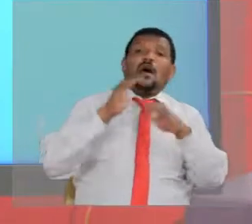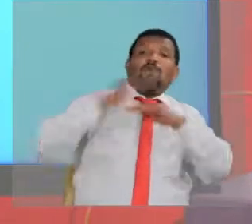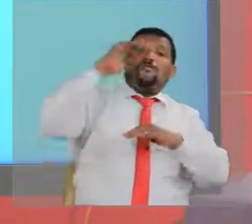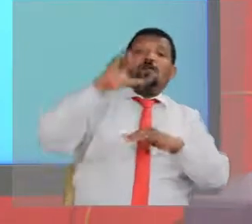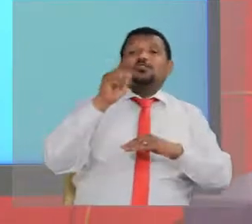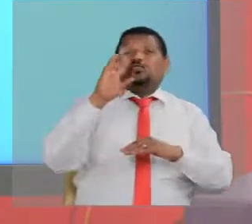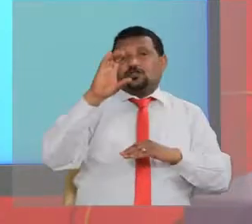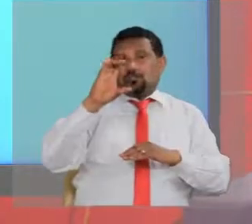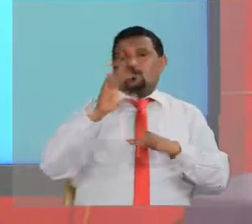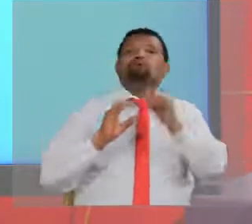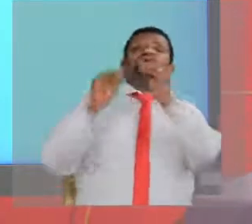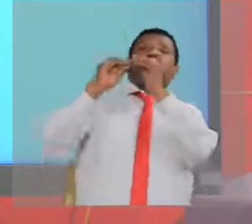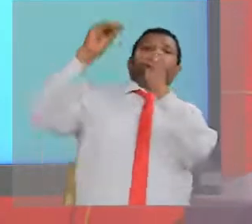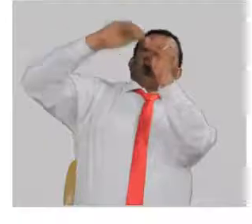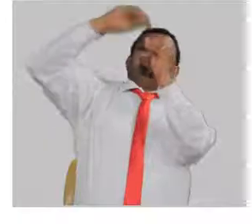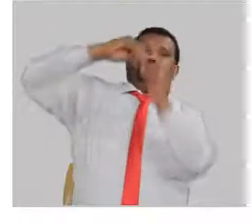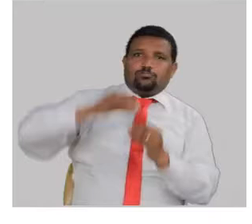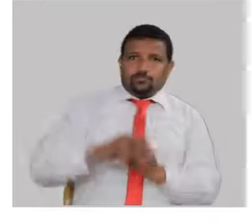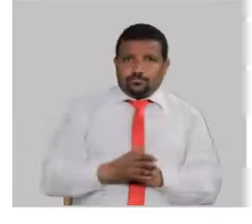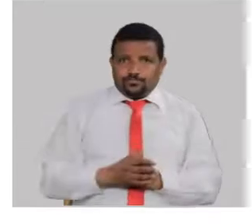AC, AC increases.